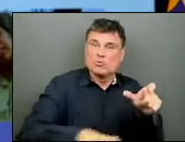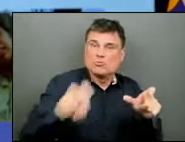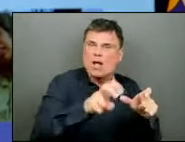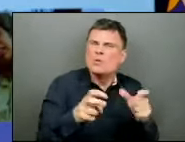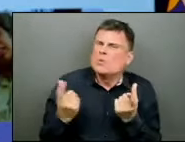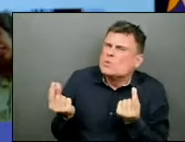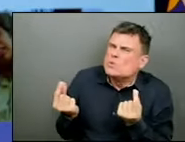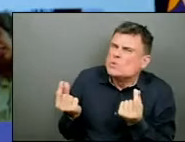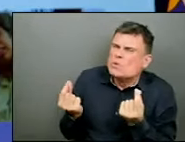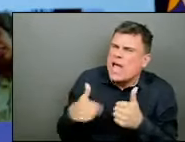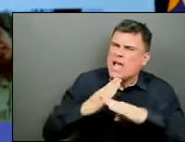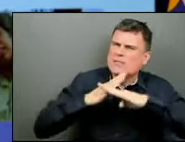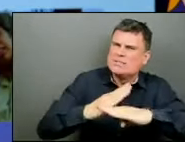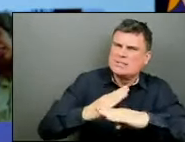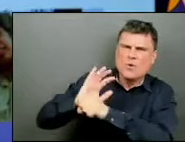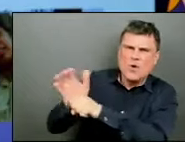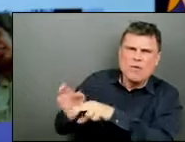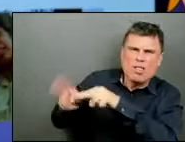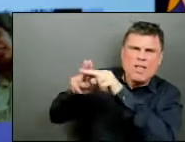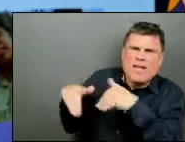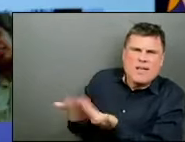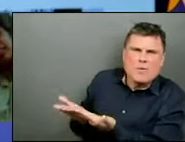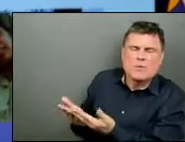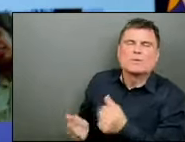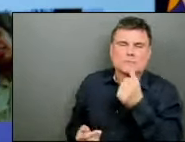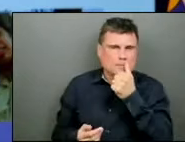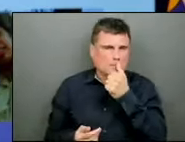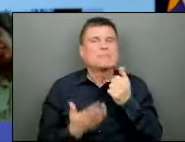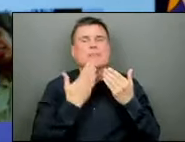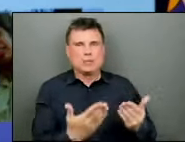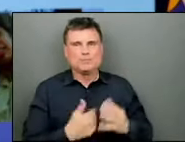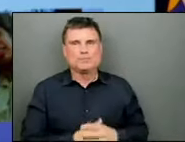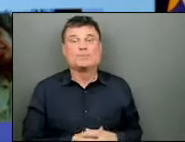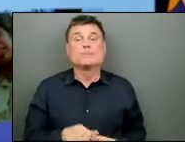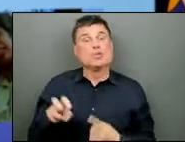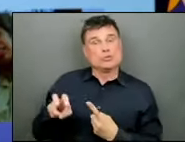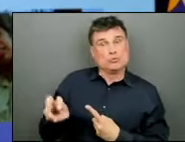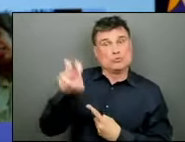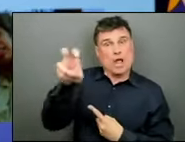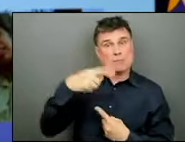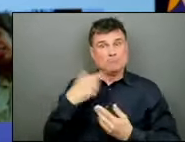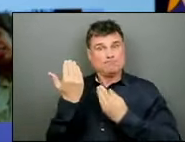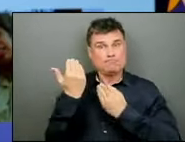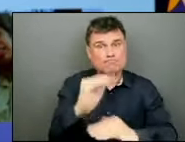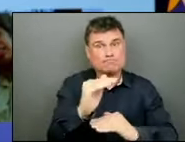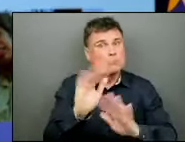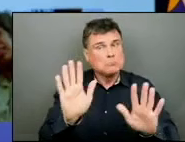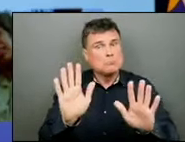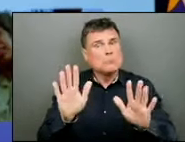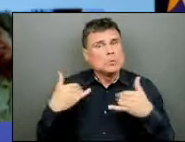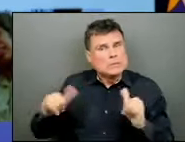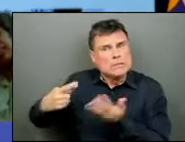least considering at this point? Well, thank you. We haven't taken travel restrictions off the board, quite frankly. It's about